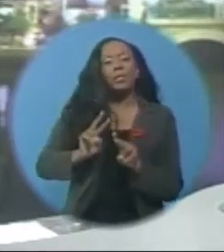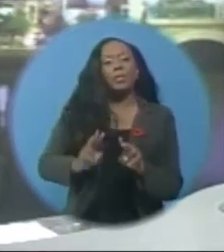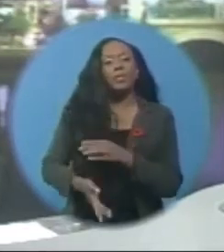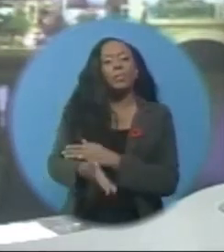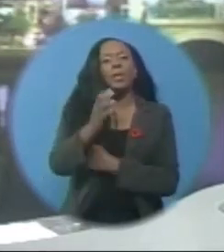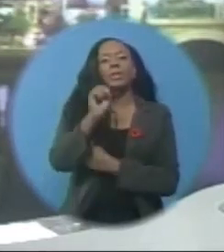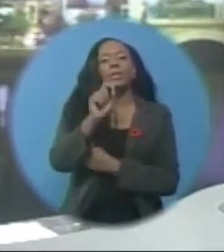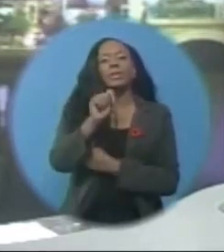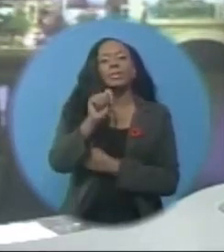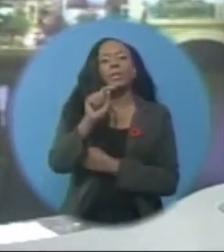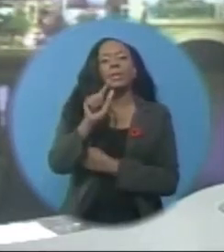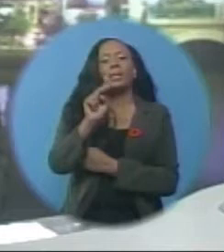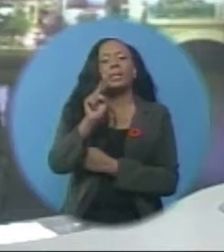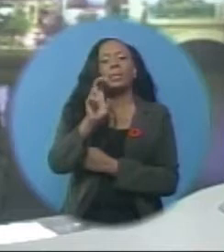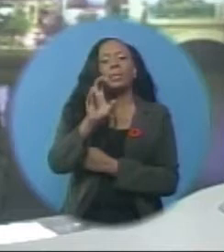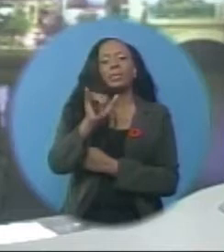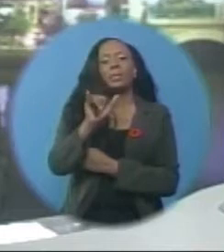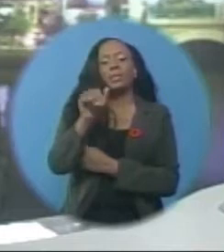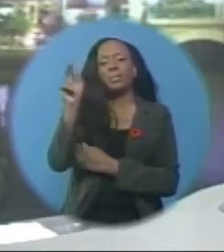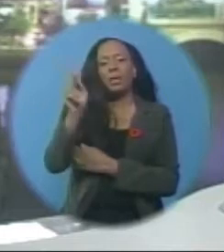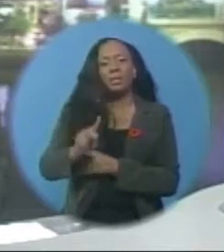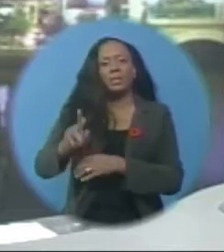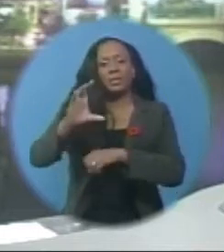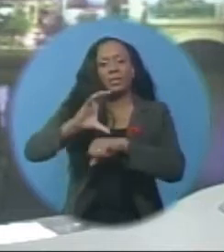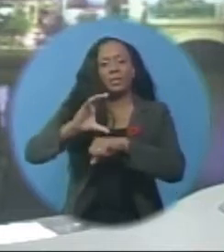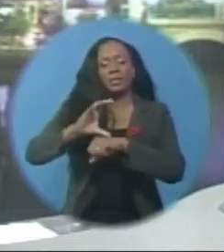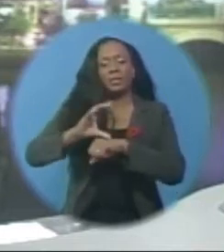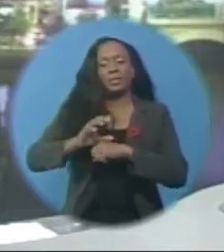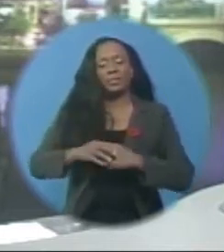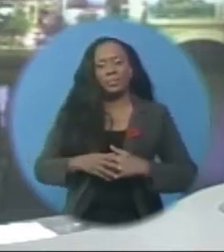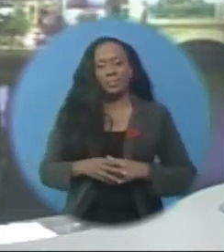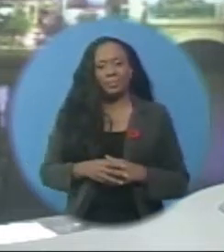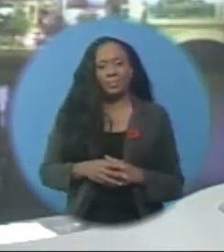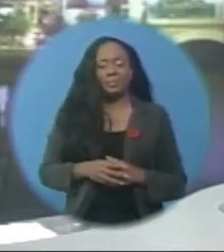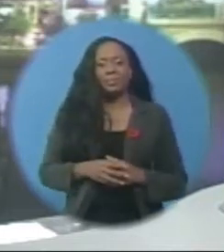St. Lucie Parish Church. Kent Jerson has that story.